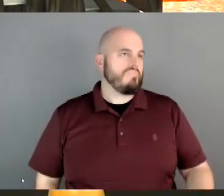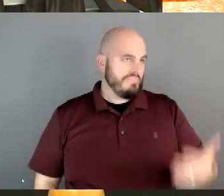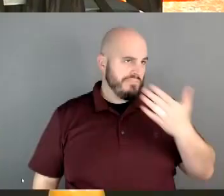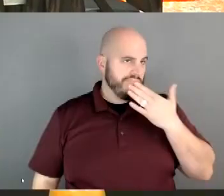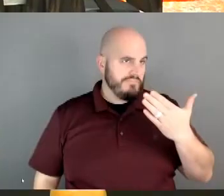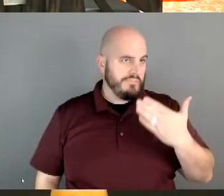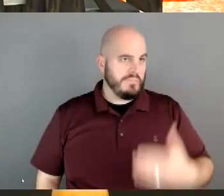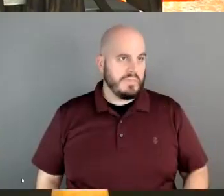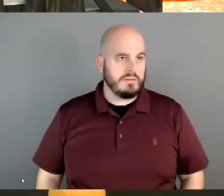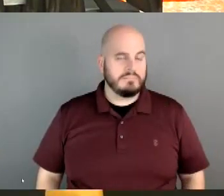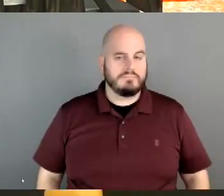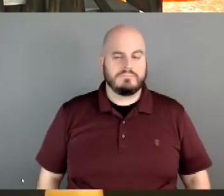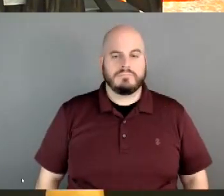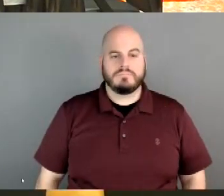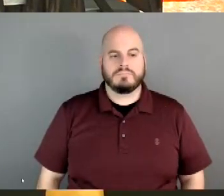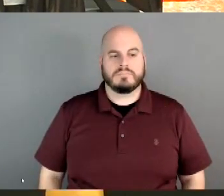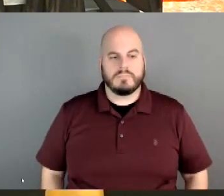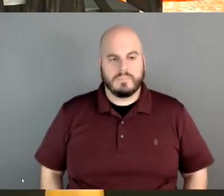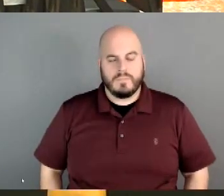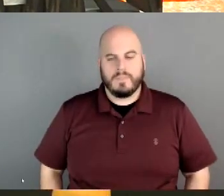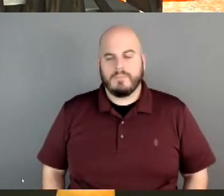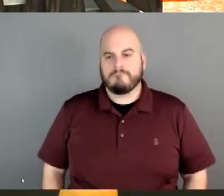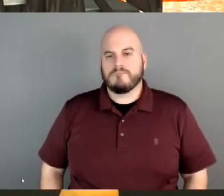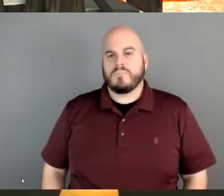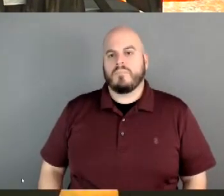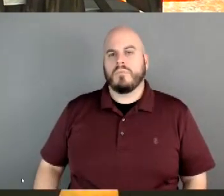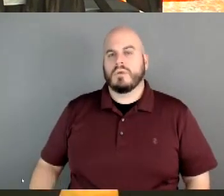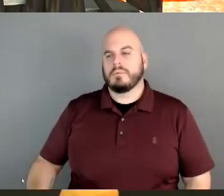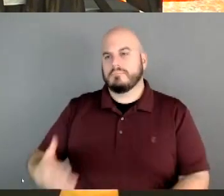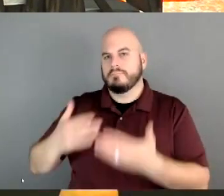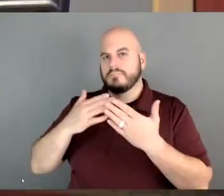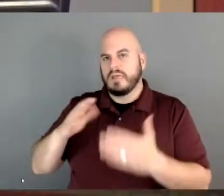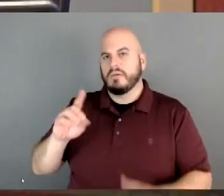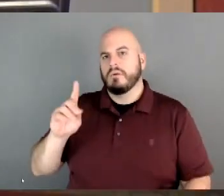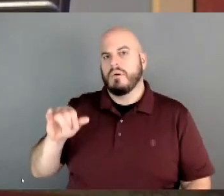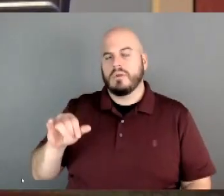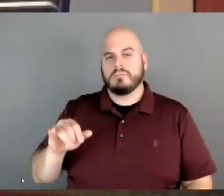Yep. Thank you. Thanks, Cody. Great presentation. I'm going to echo